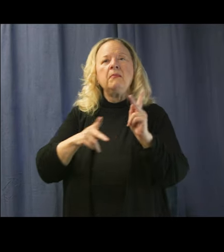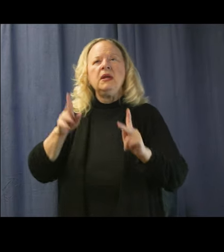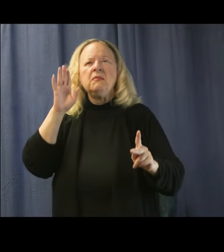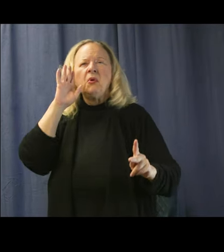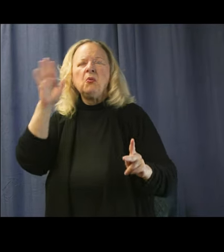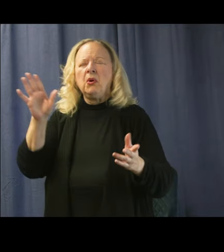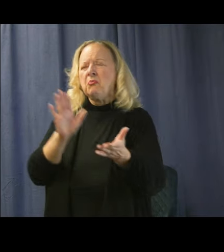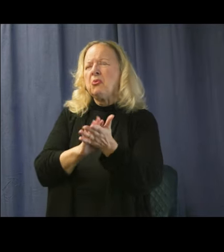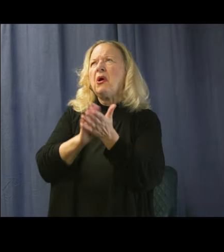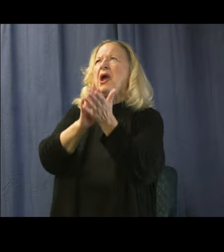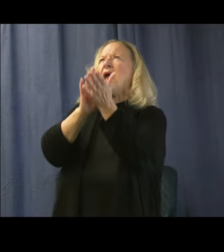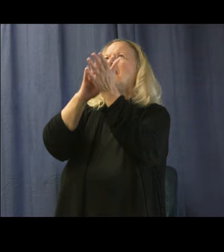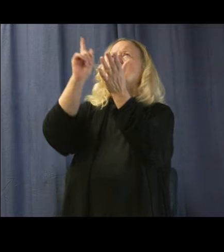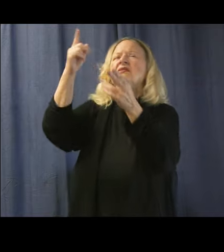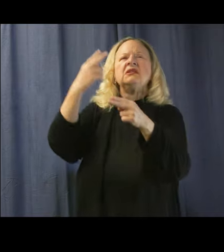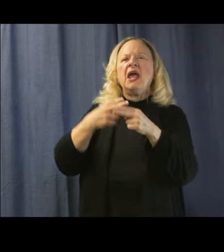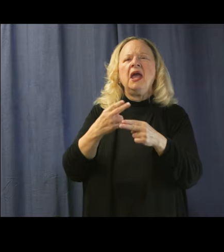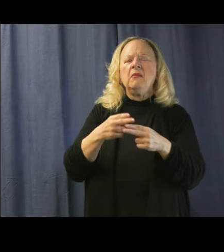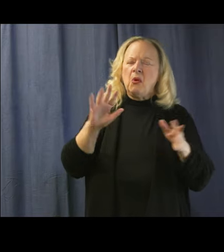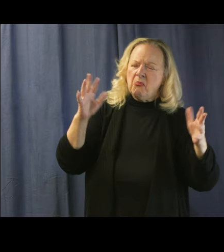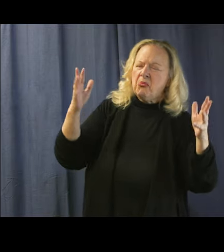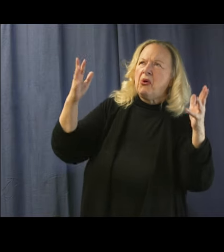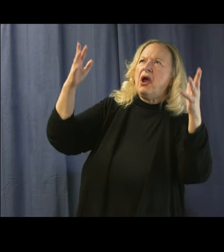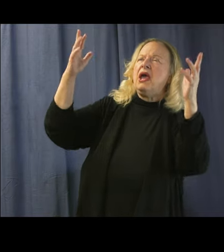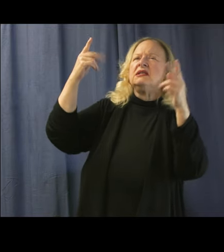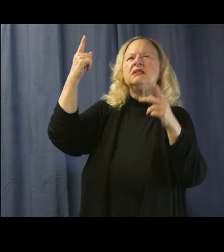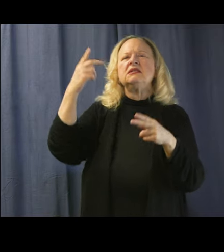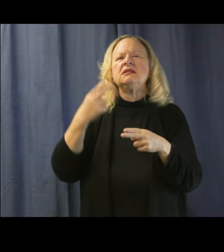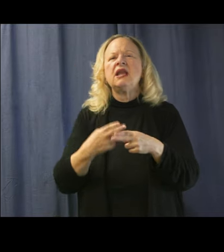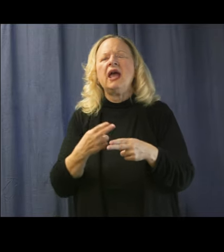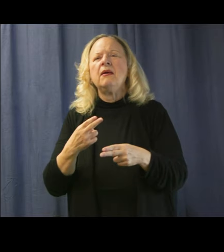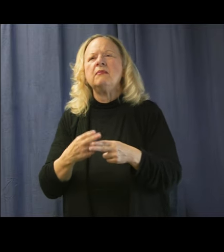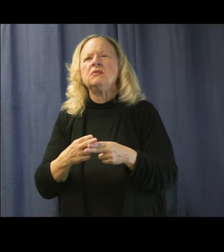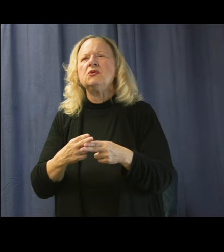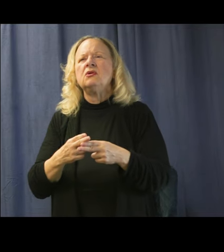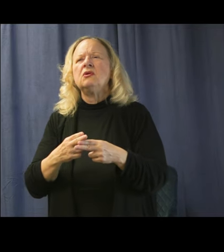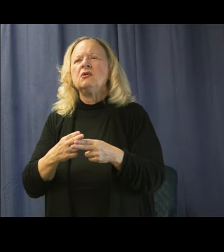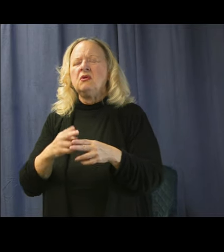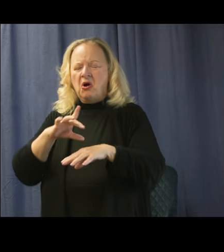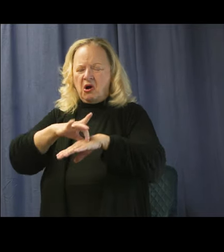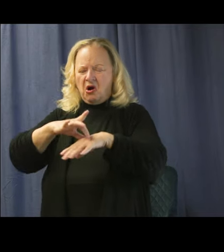earth. All that men would praise his name. Praise his name.